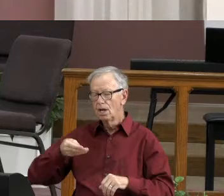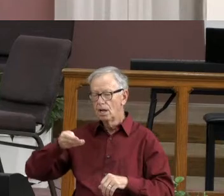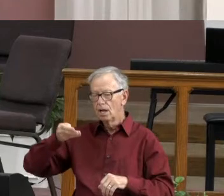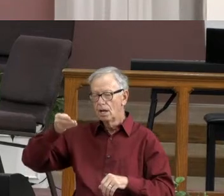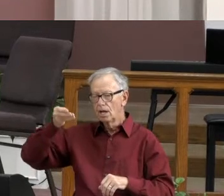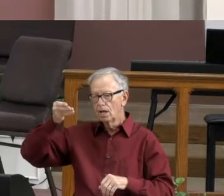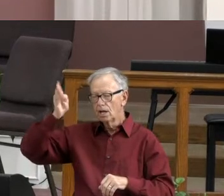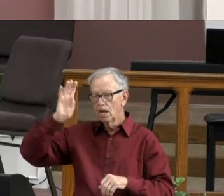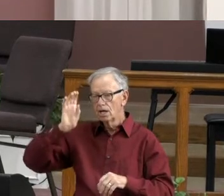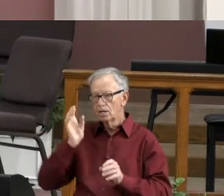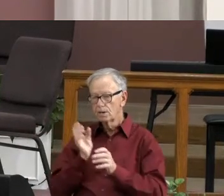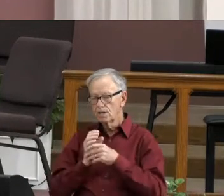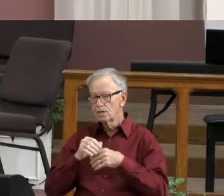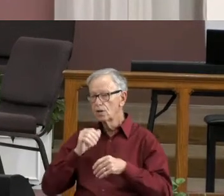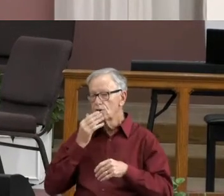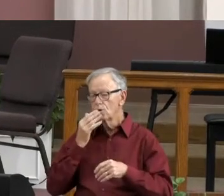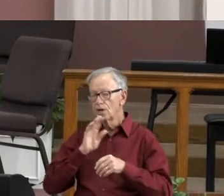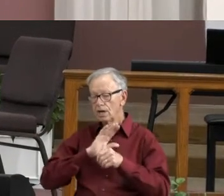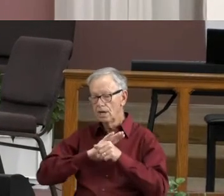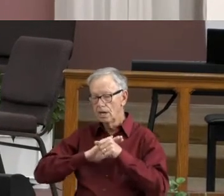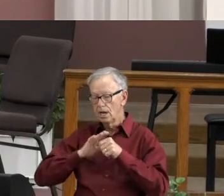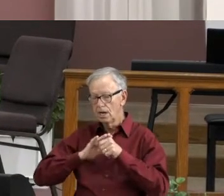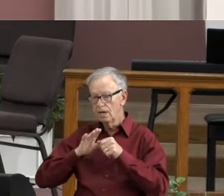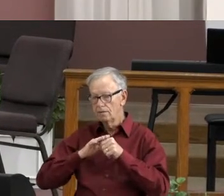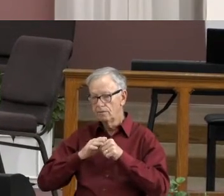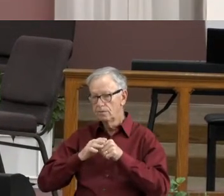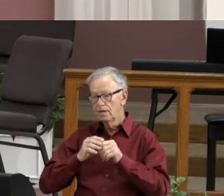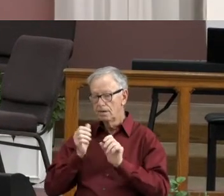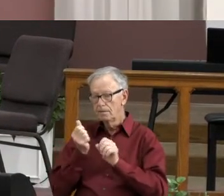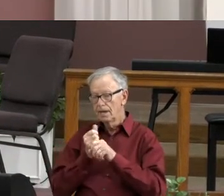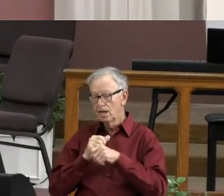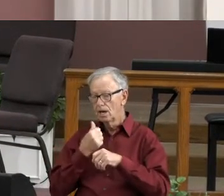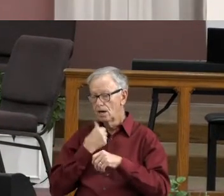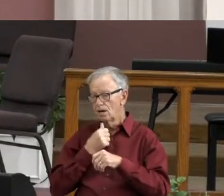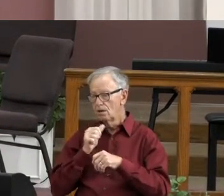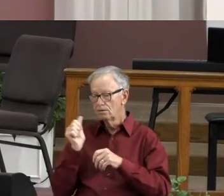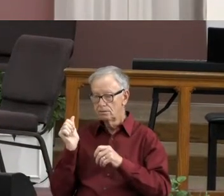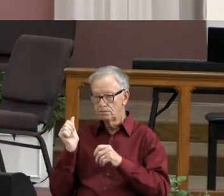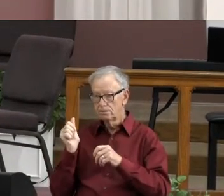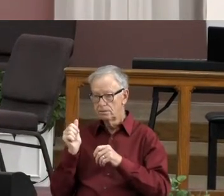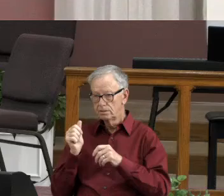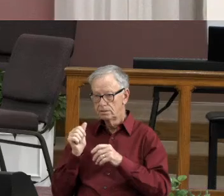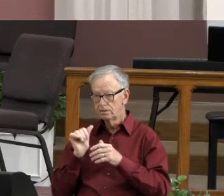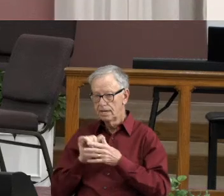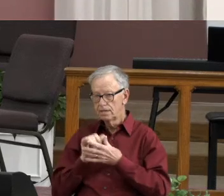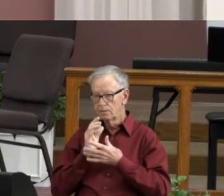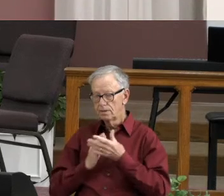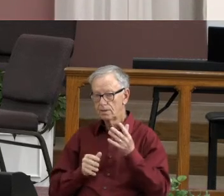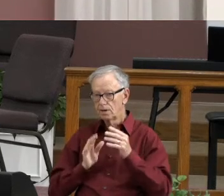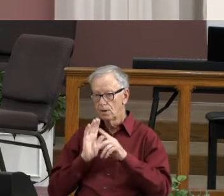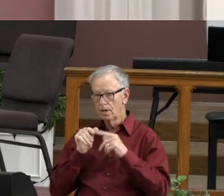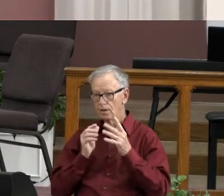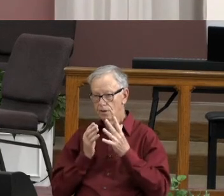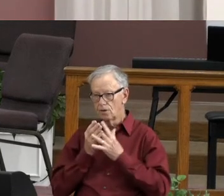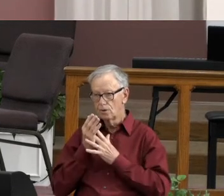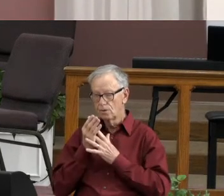God's creation wasn't good enough. We had to make our own. And that's what they were going through.